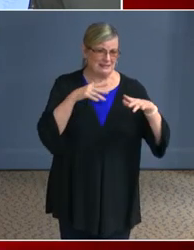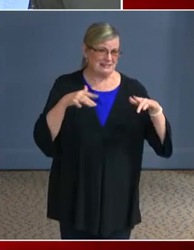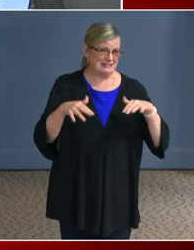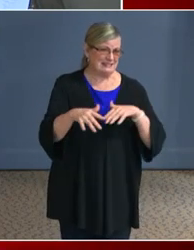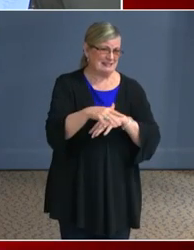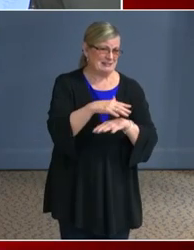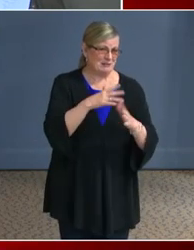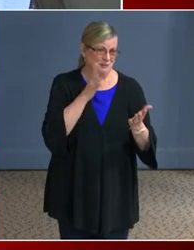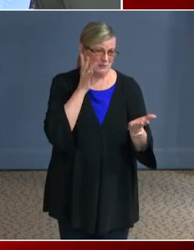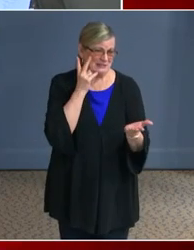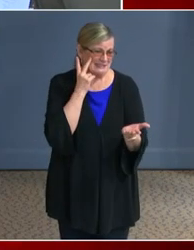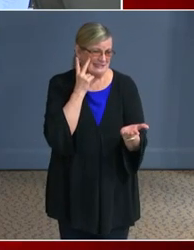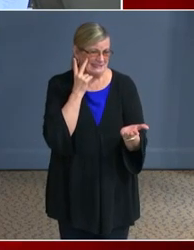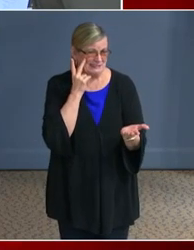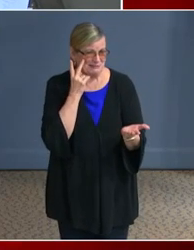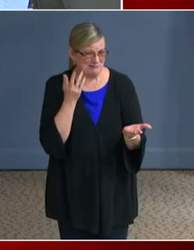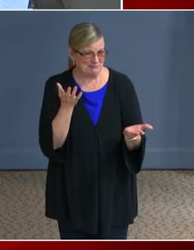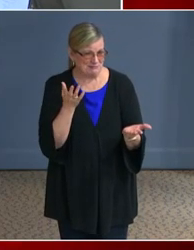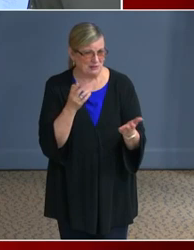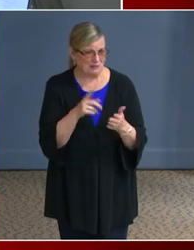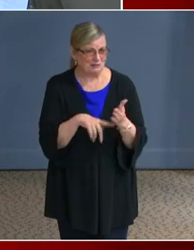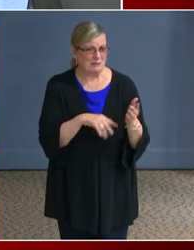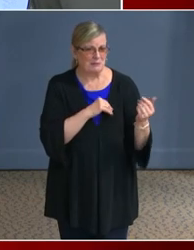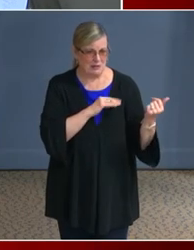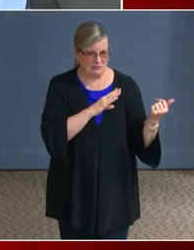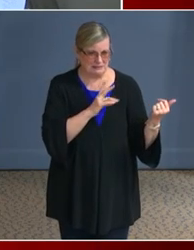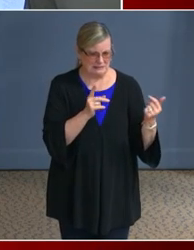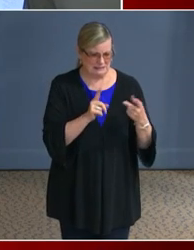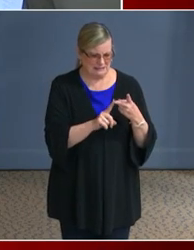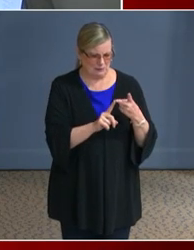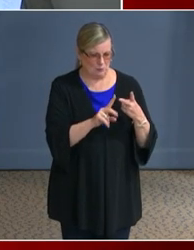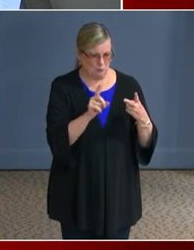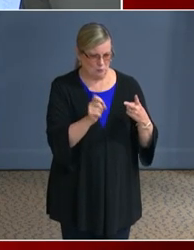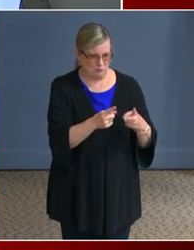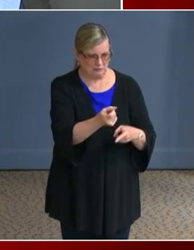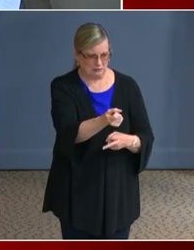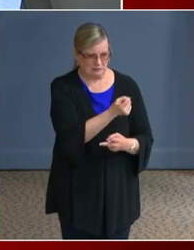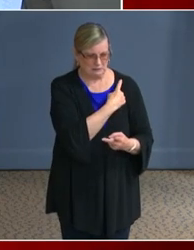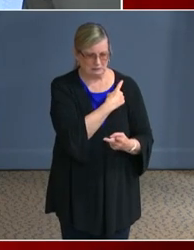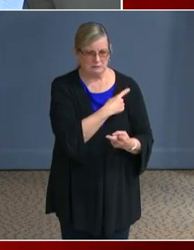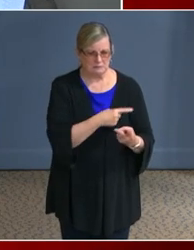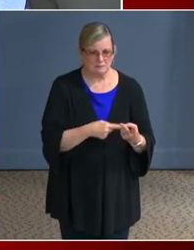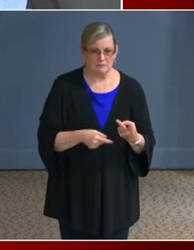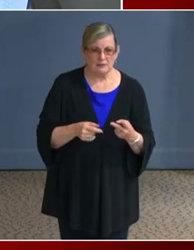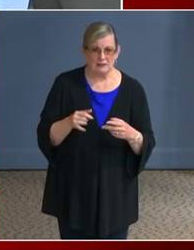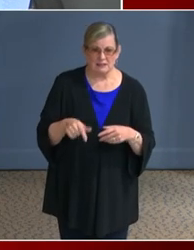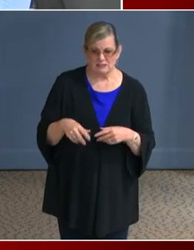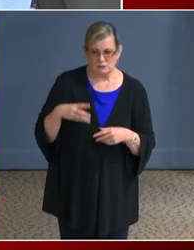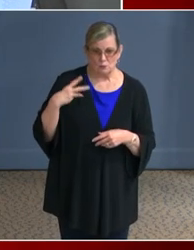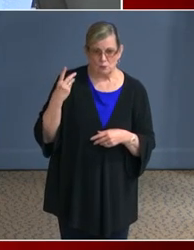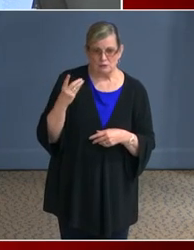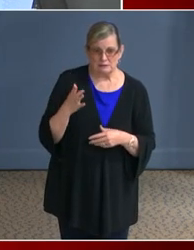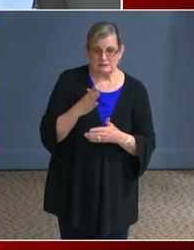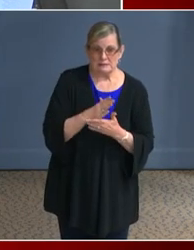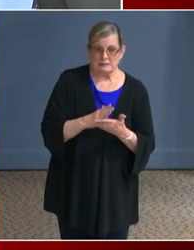you will see that in the mayor's order. Okay. My second question is, this being Washington, D.C., some legal beagle may decide to challenge